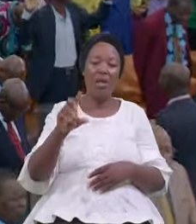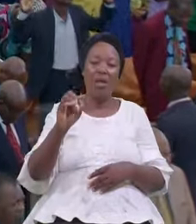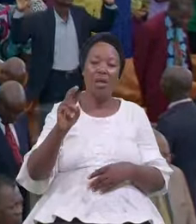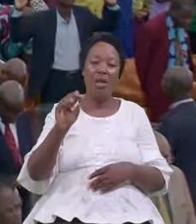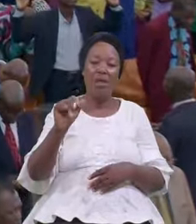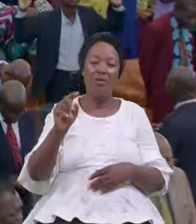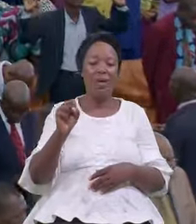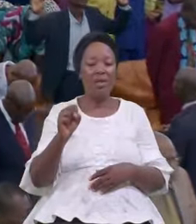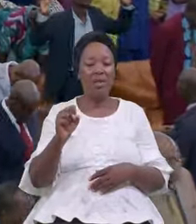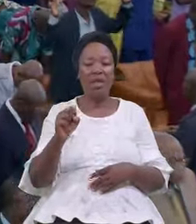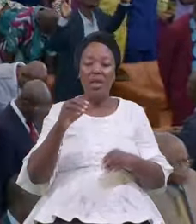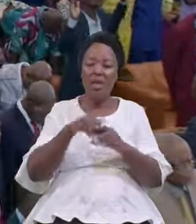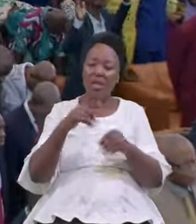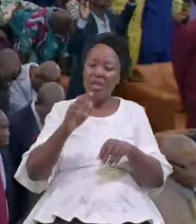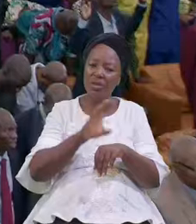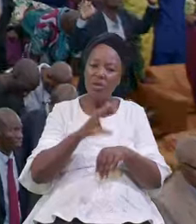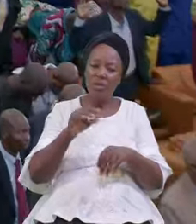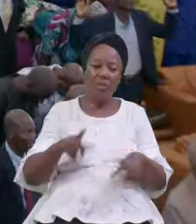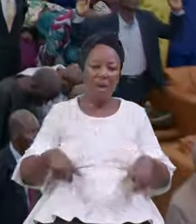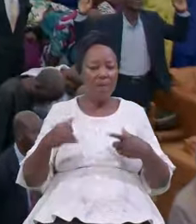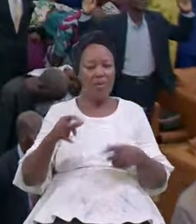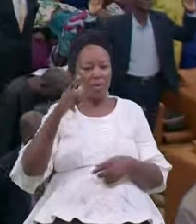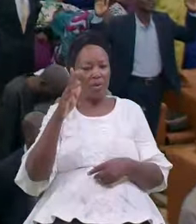and the church of the living God.